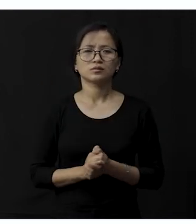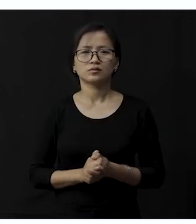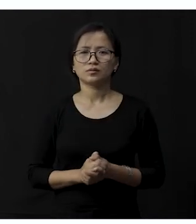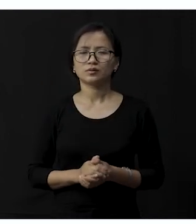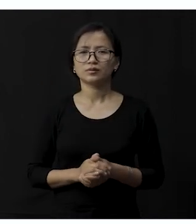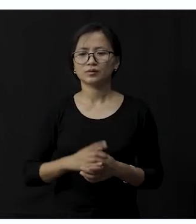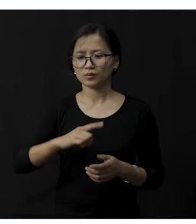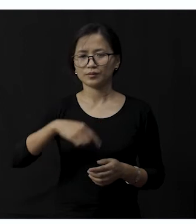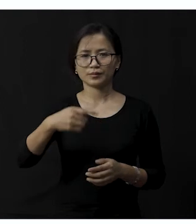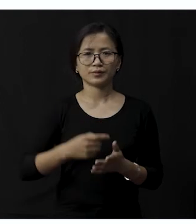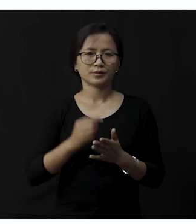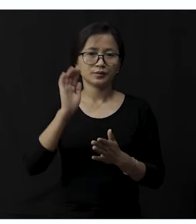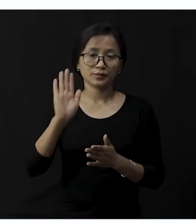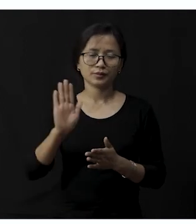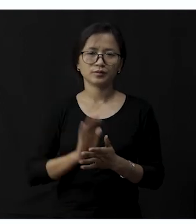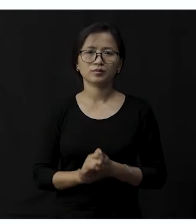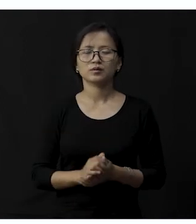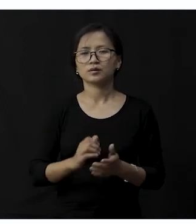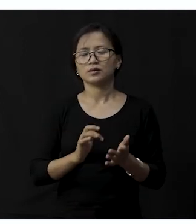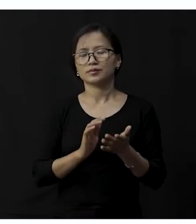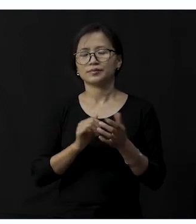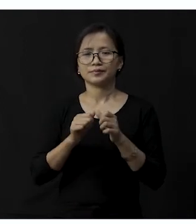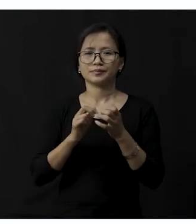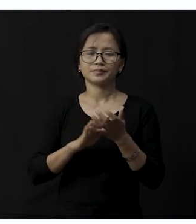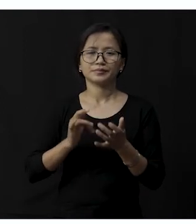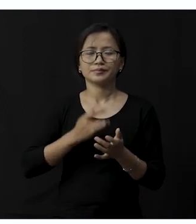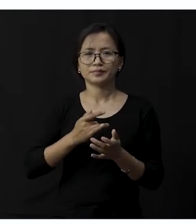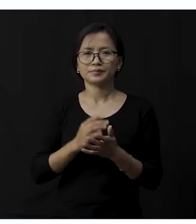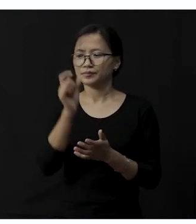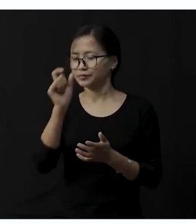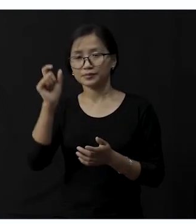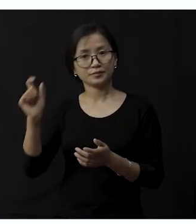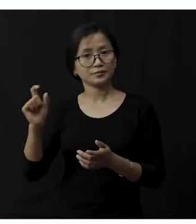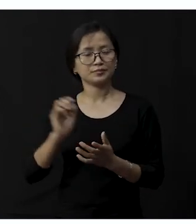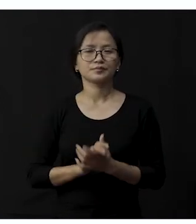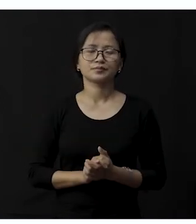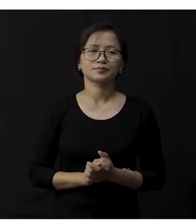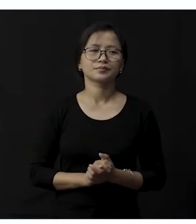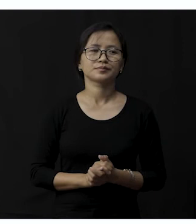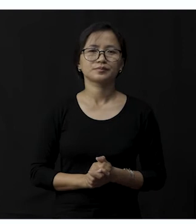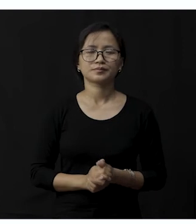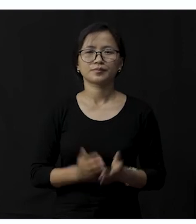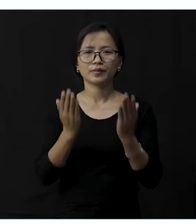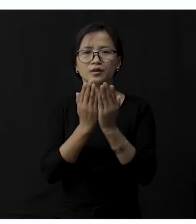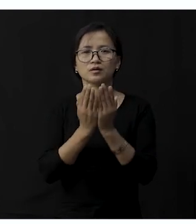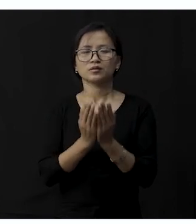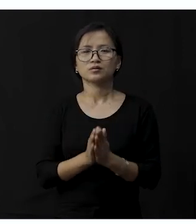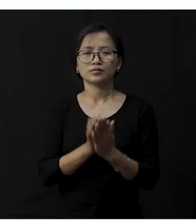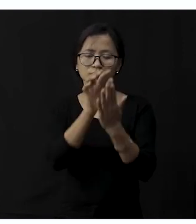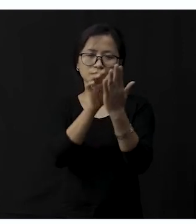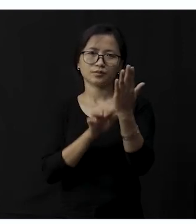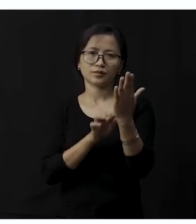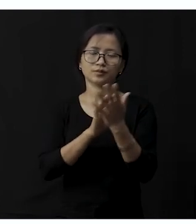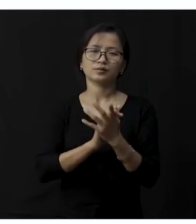always be your adjective words that you will be using. Okay, so let's read through the paragraph